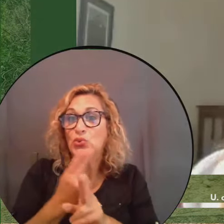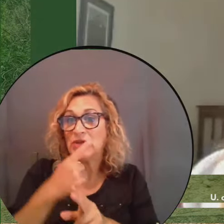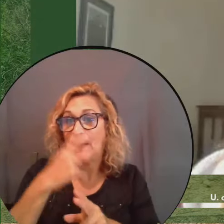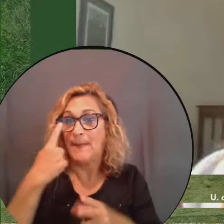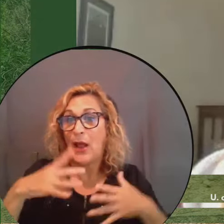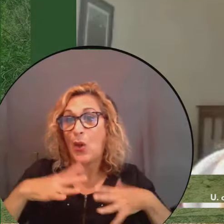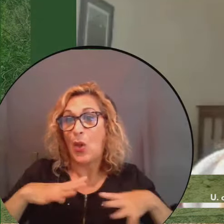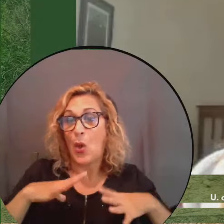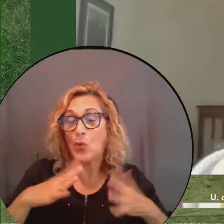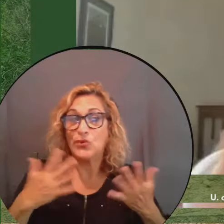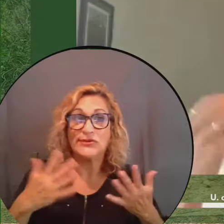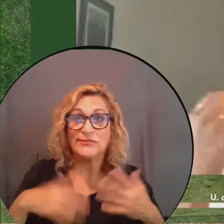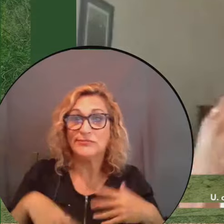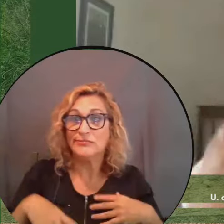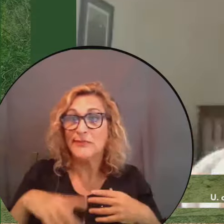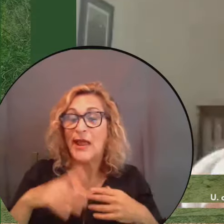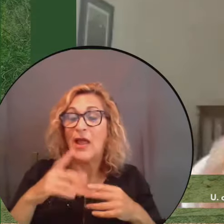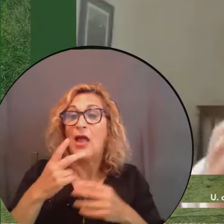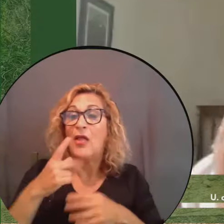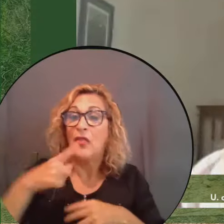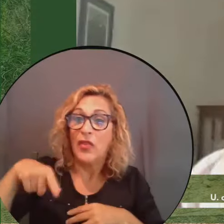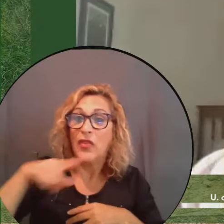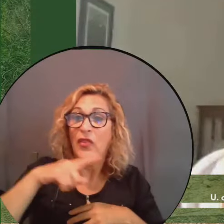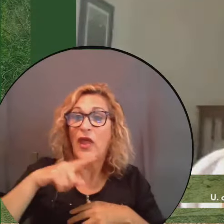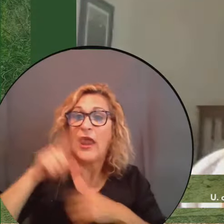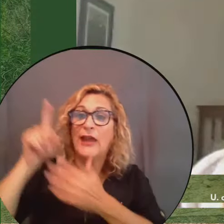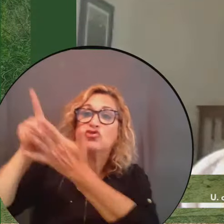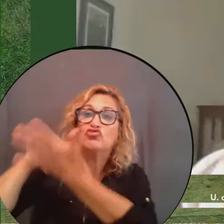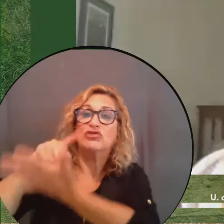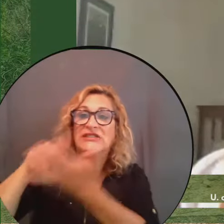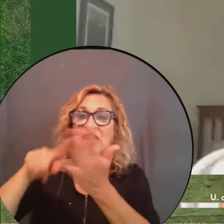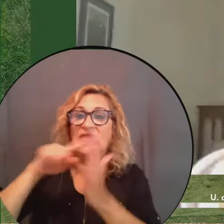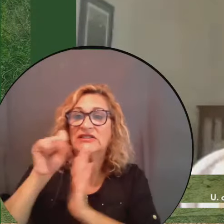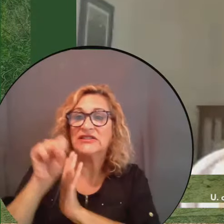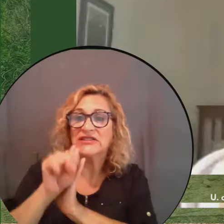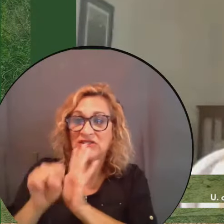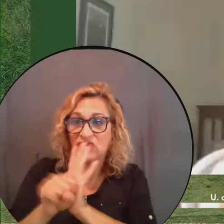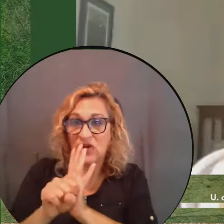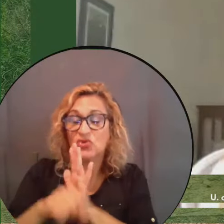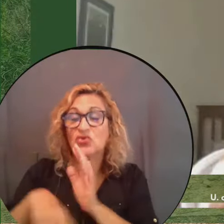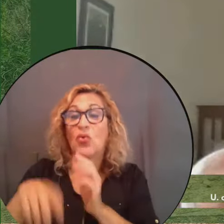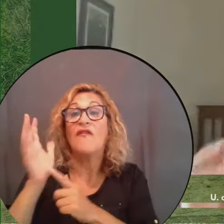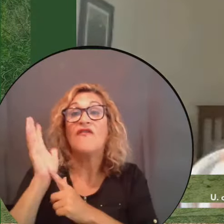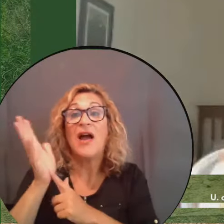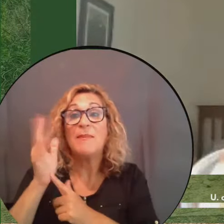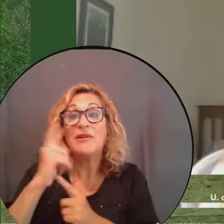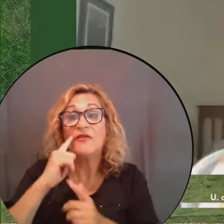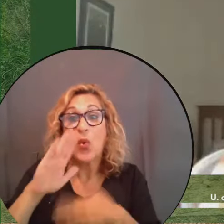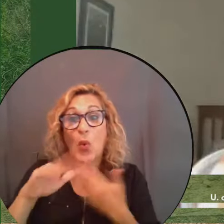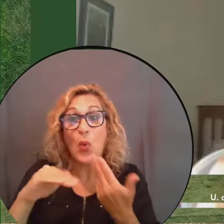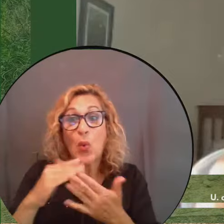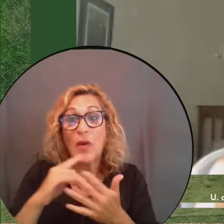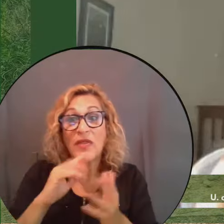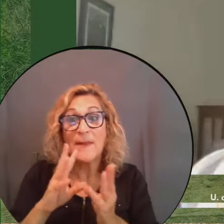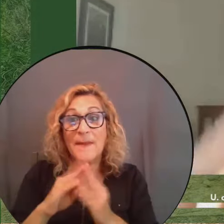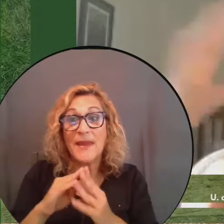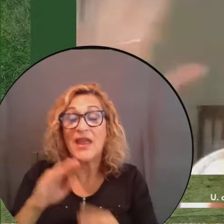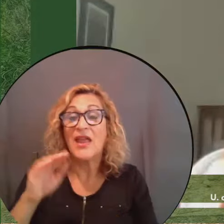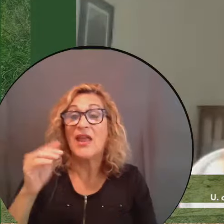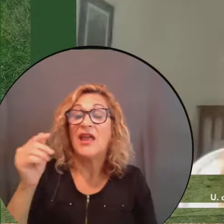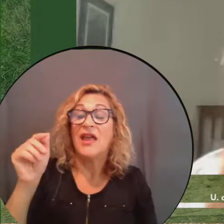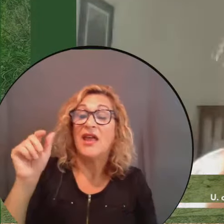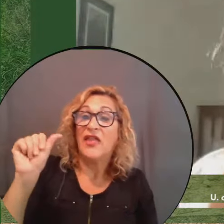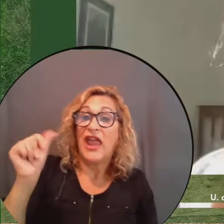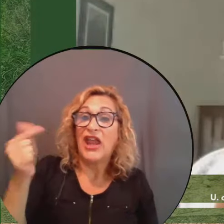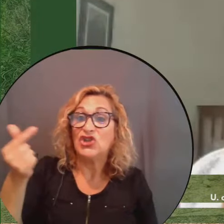because they share a critique of the state. And so for the first 5 minutes of all of these hearings, the attorney general just says, they did this, they were